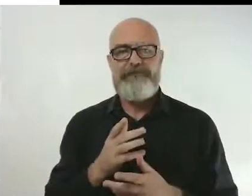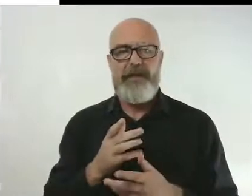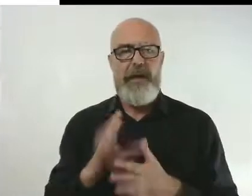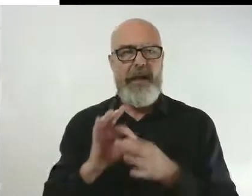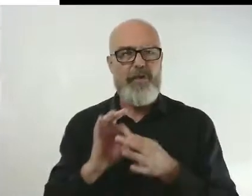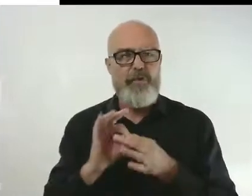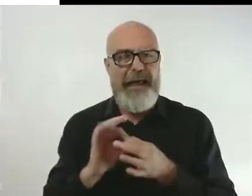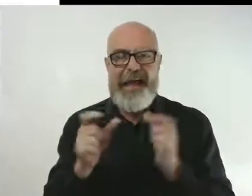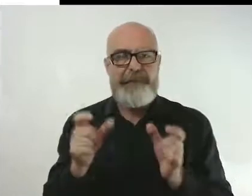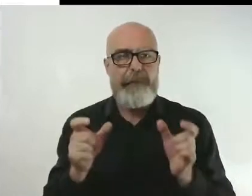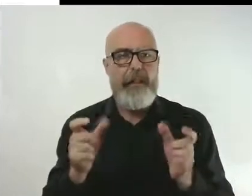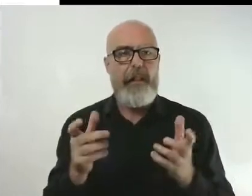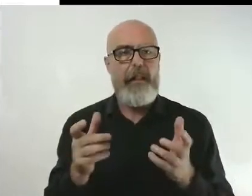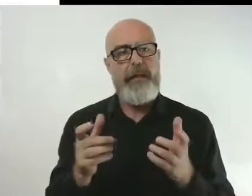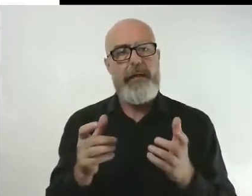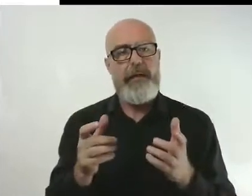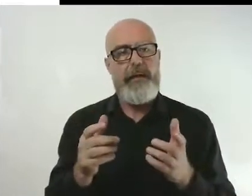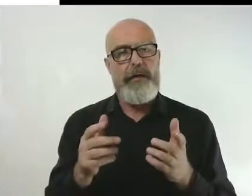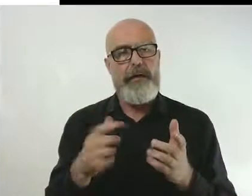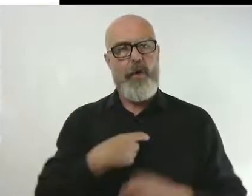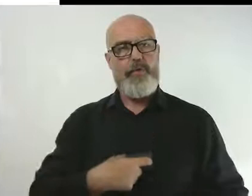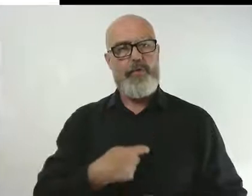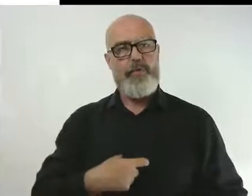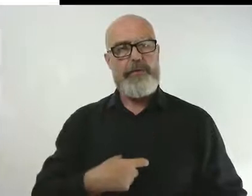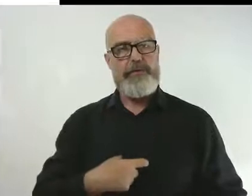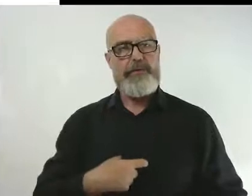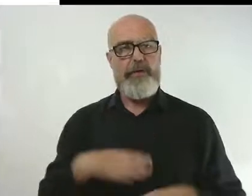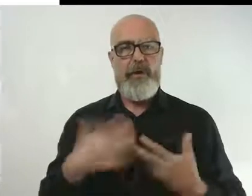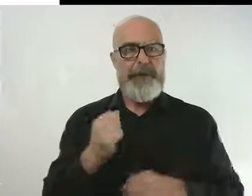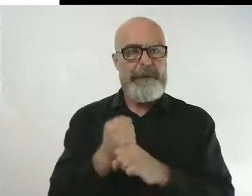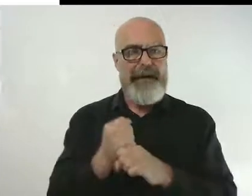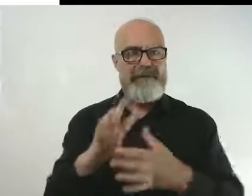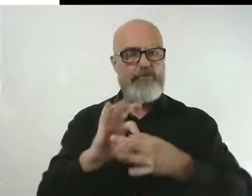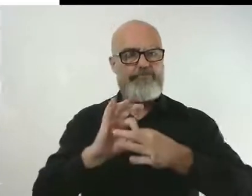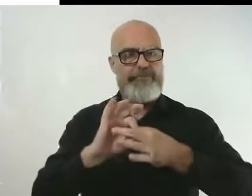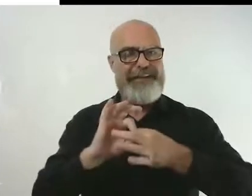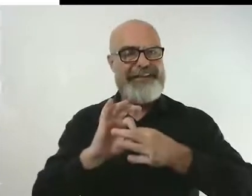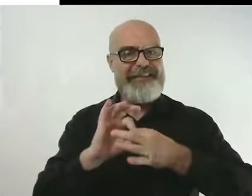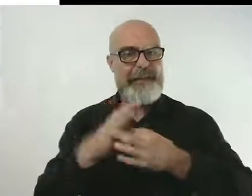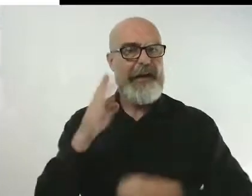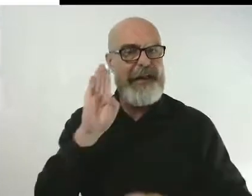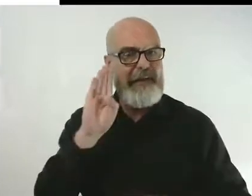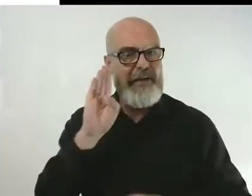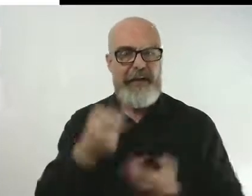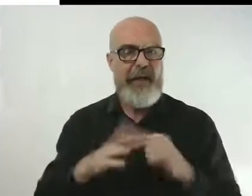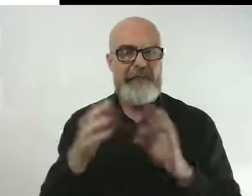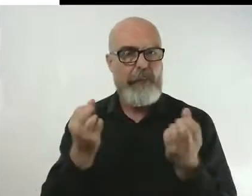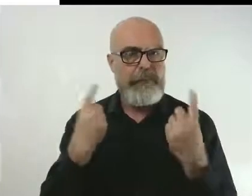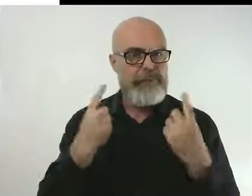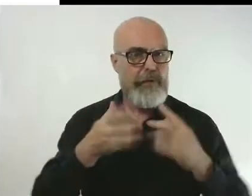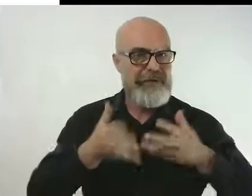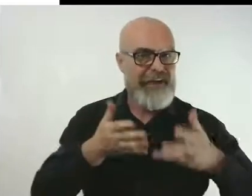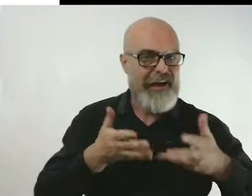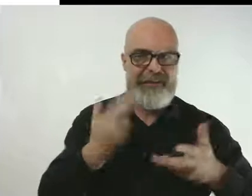is important because hearing connects us. We humans are made for relationship,